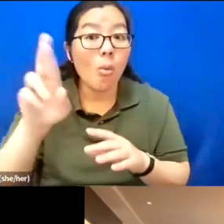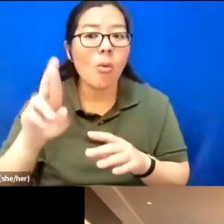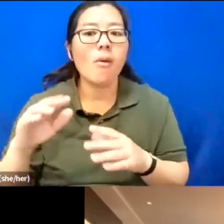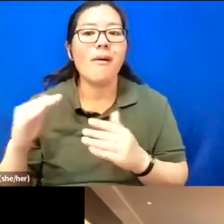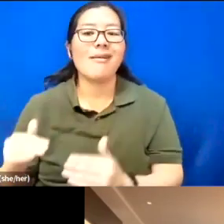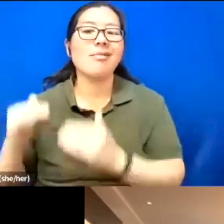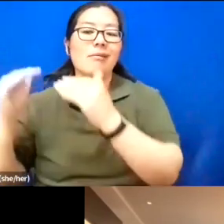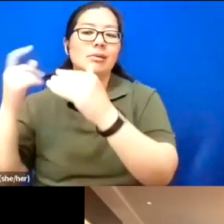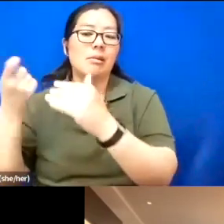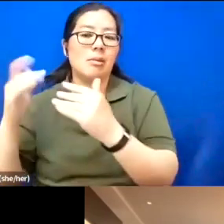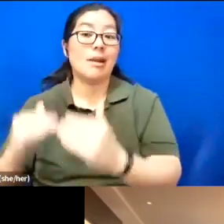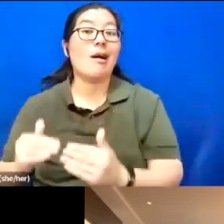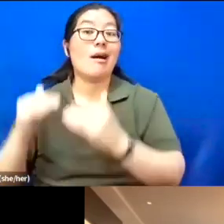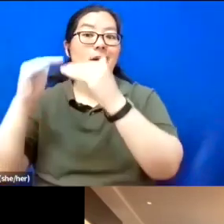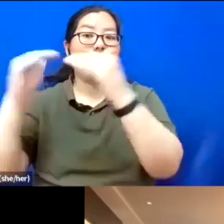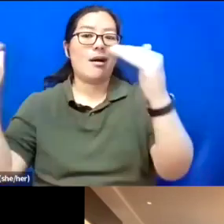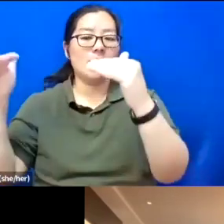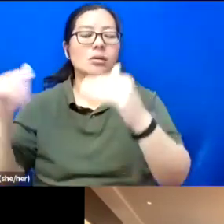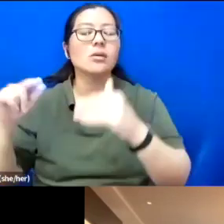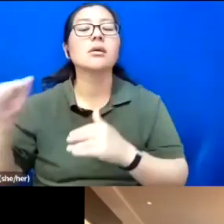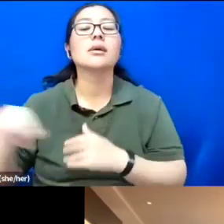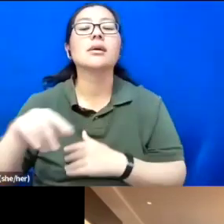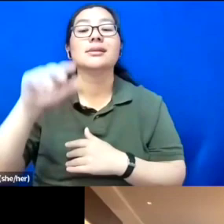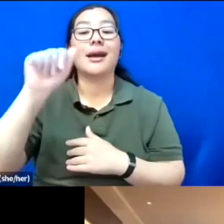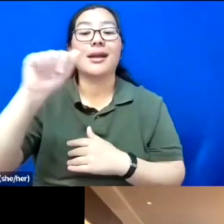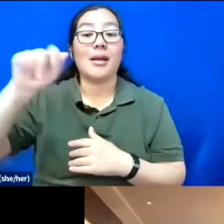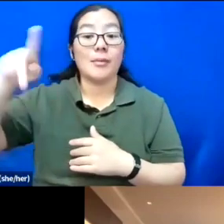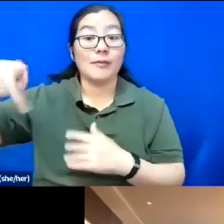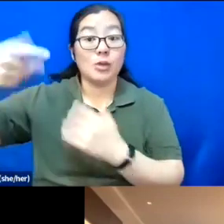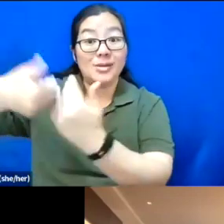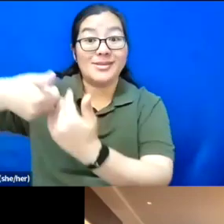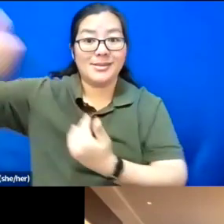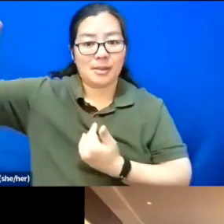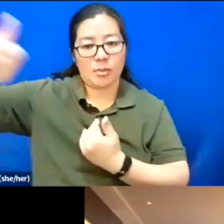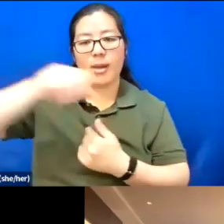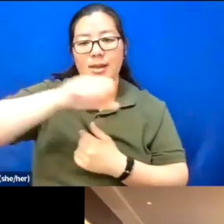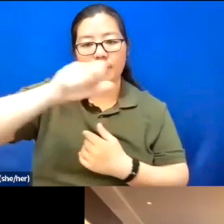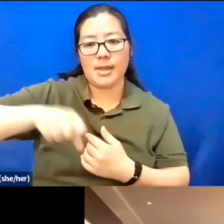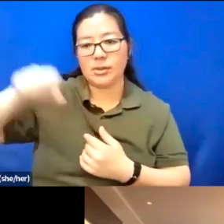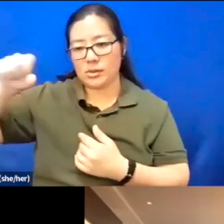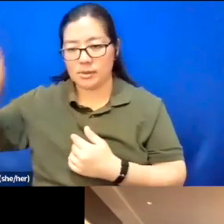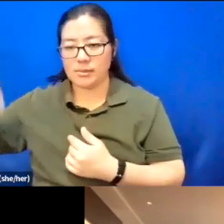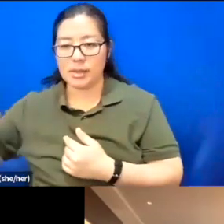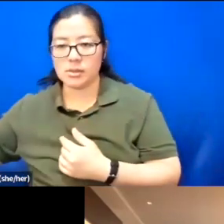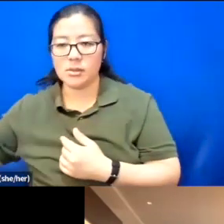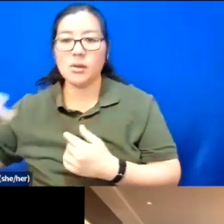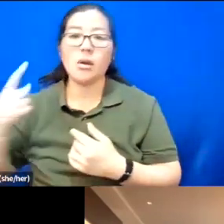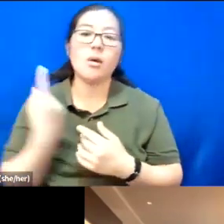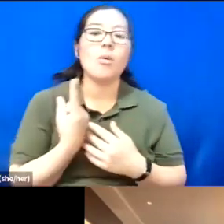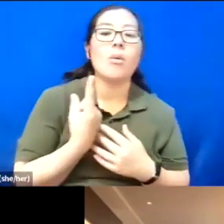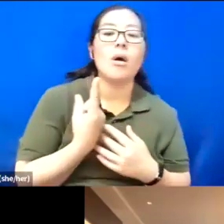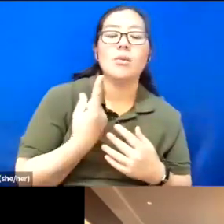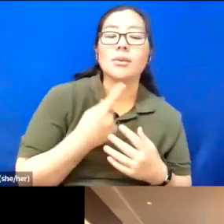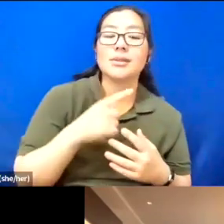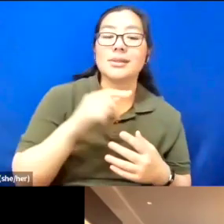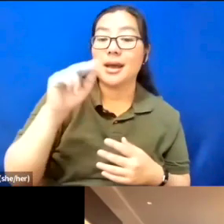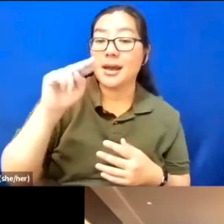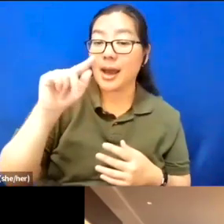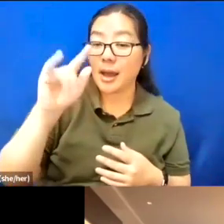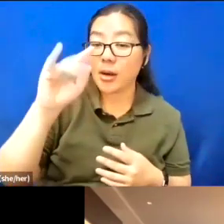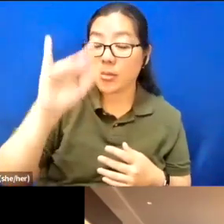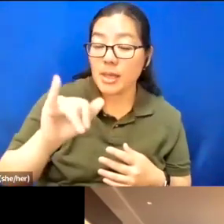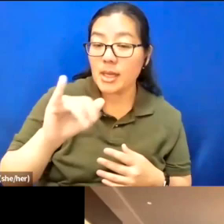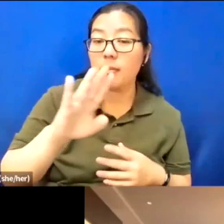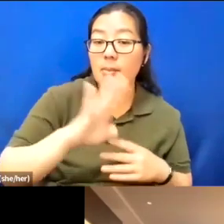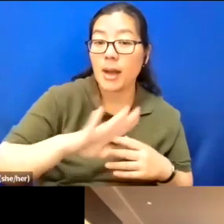than that level is the anatomy and physiology separated by semester. And one is the anatomy part, that's called the bio 2 class. And then the